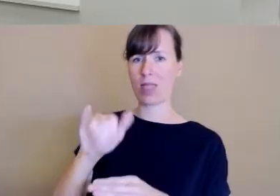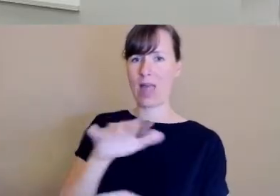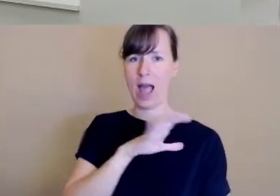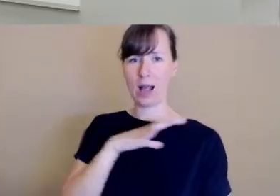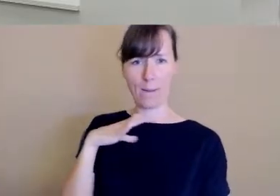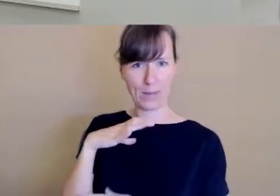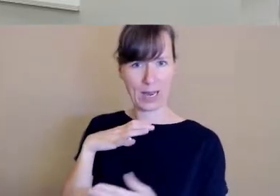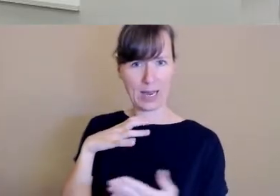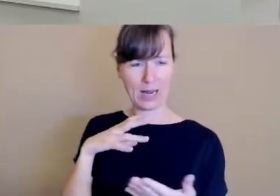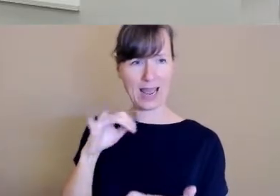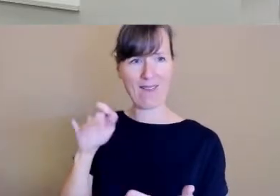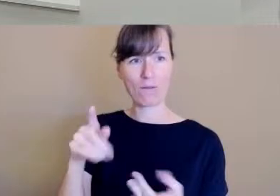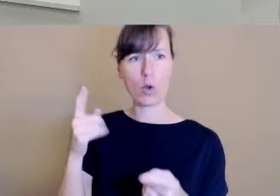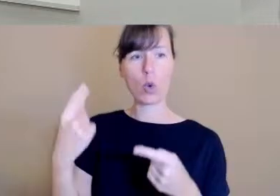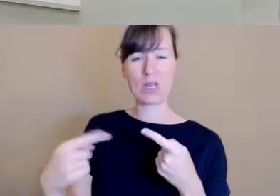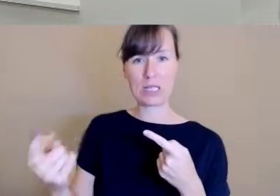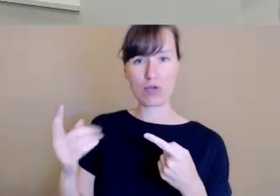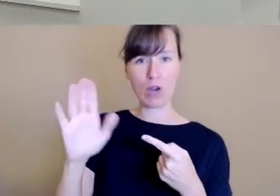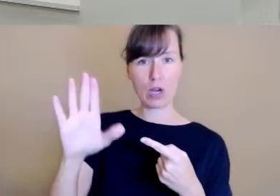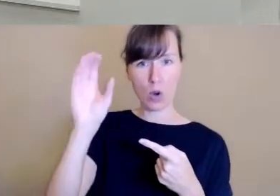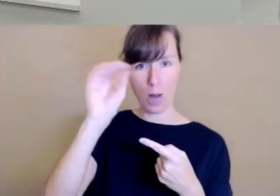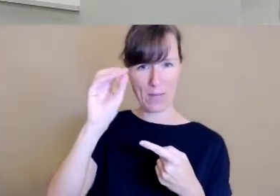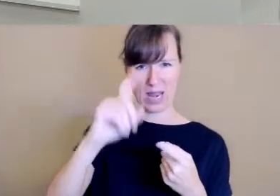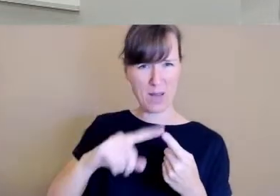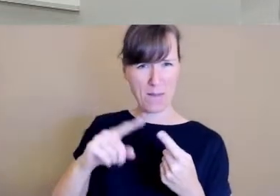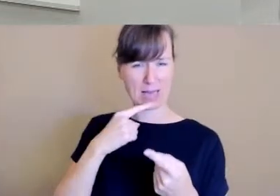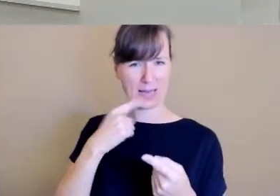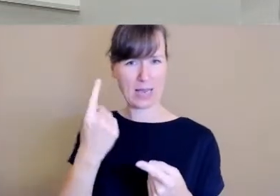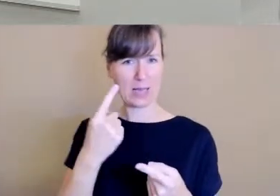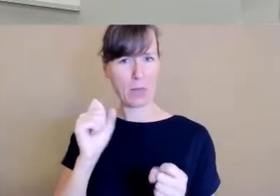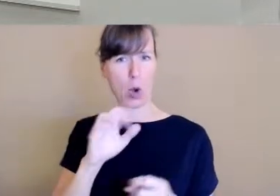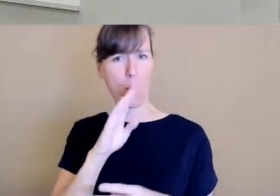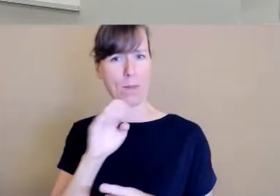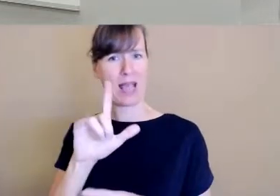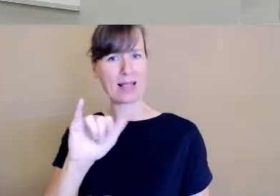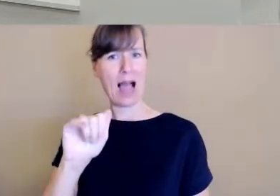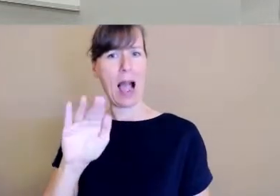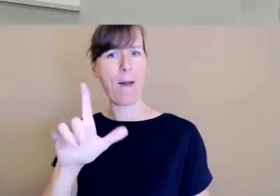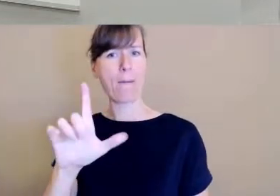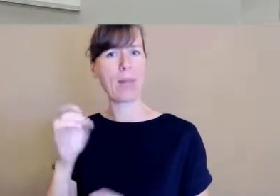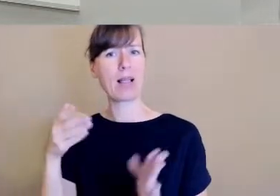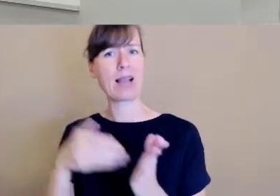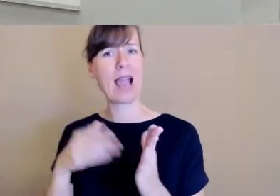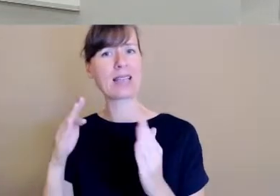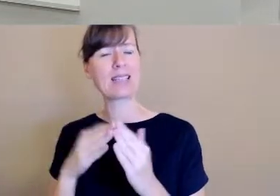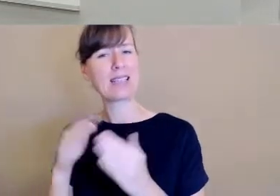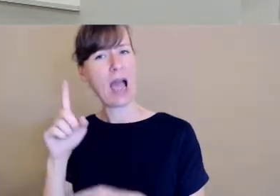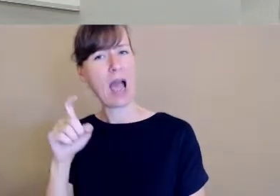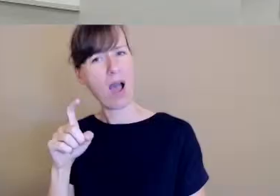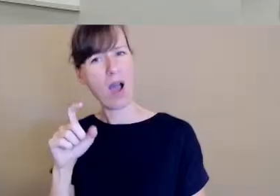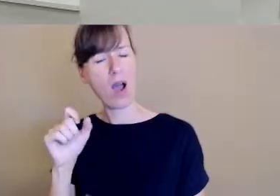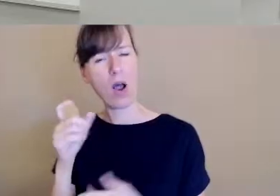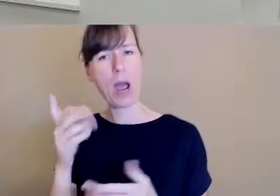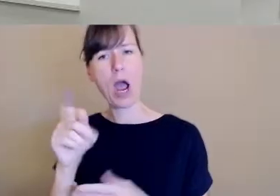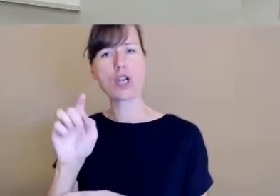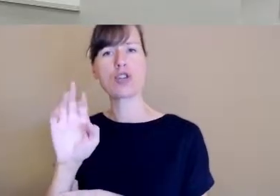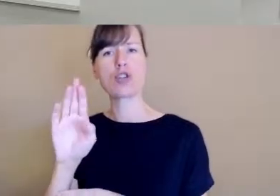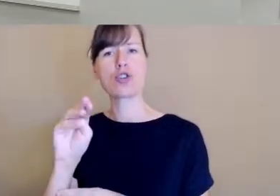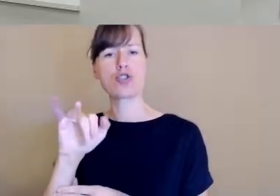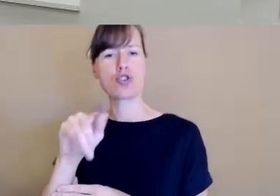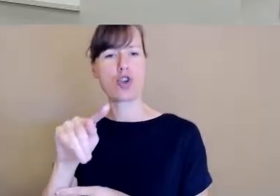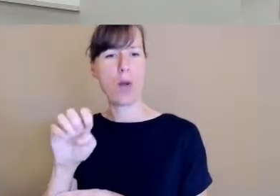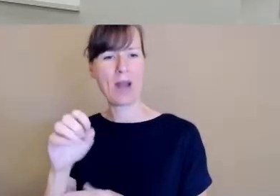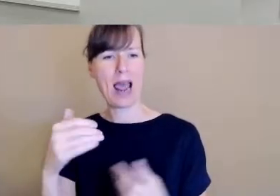your opinion, but if you say something, it could be libel, I guess, against the town. So terminate has an interesting definition